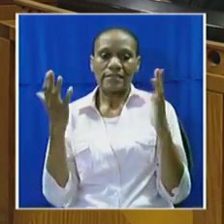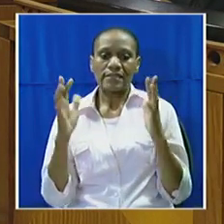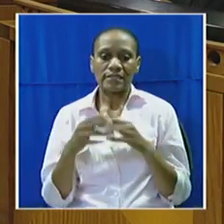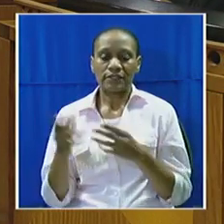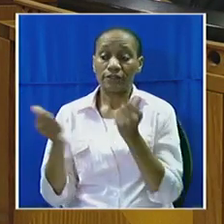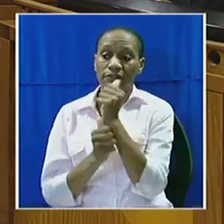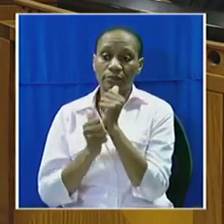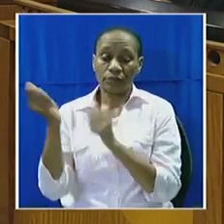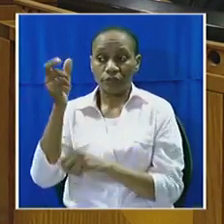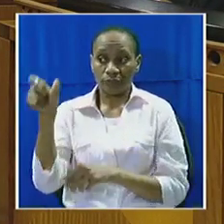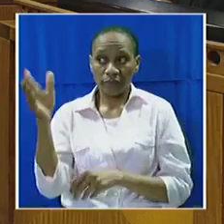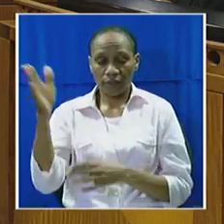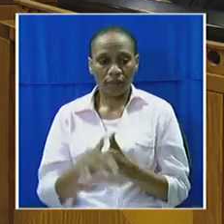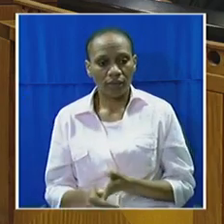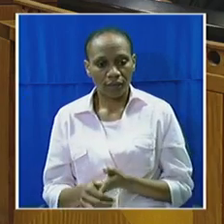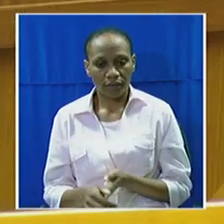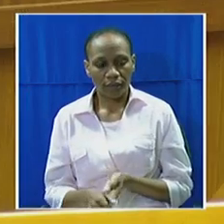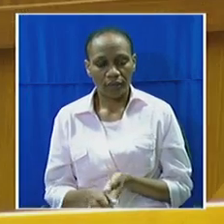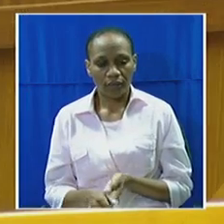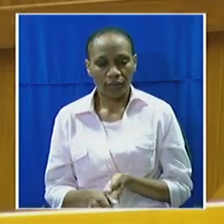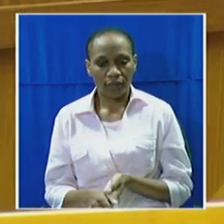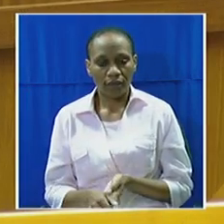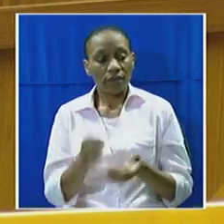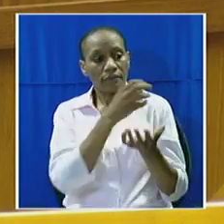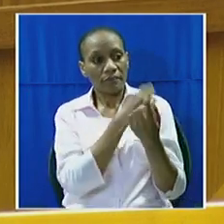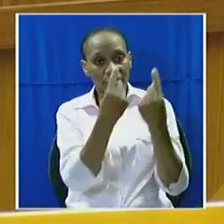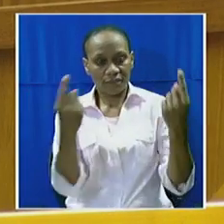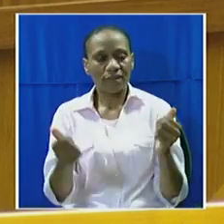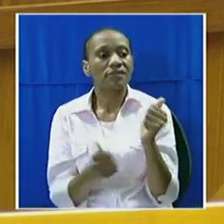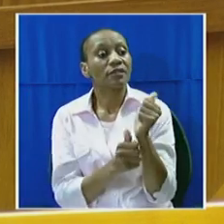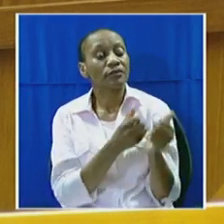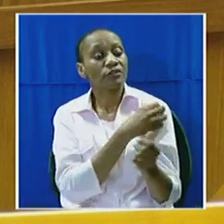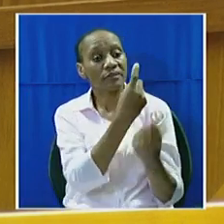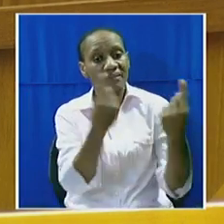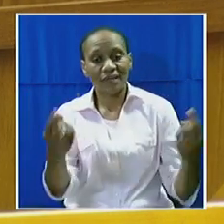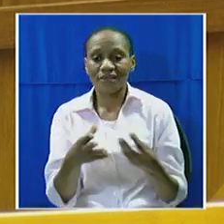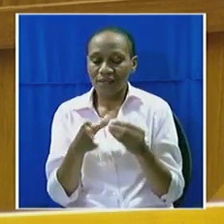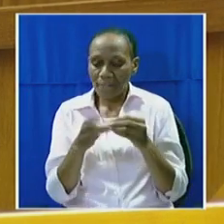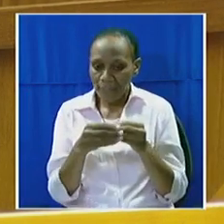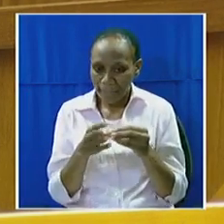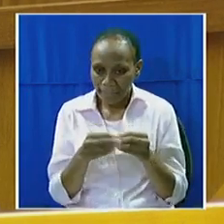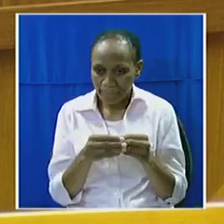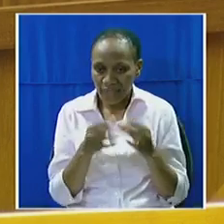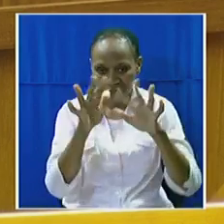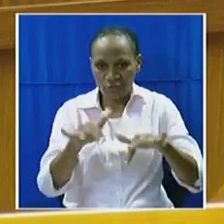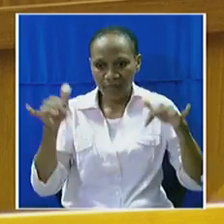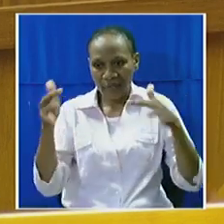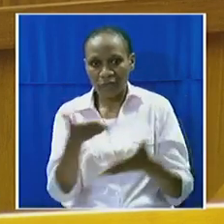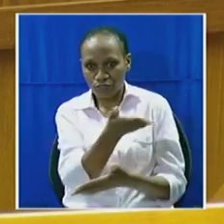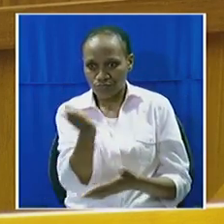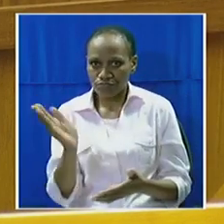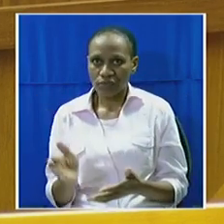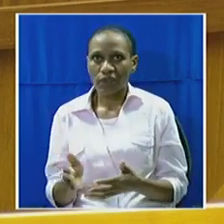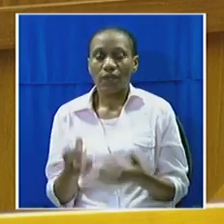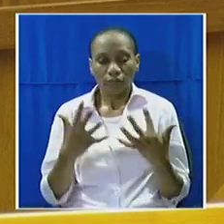Honorable Deputy Speaker, Honorable Ministers, Deputy Ministers, all members of Parliament present here,